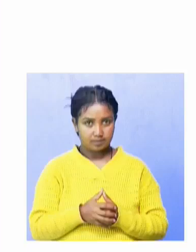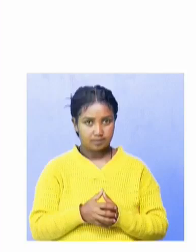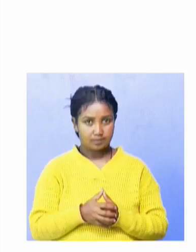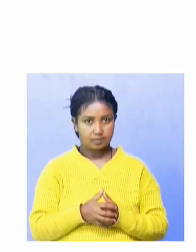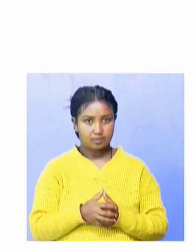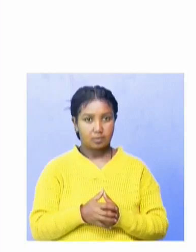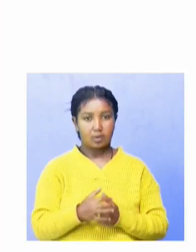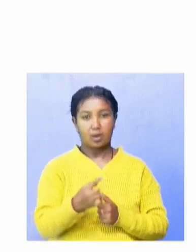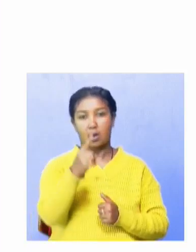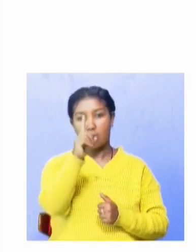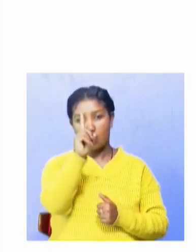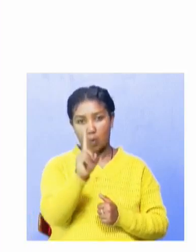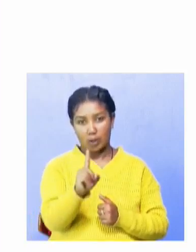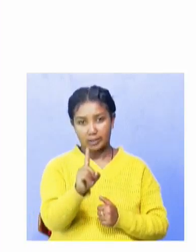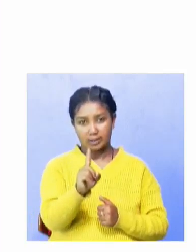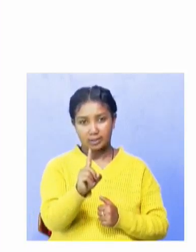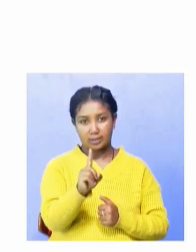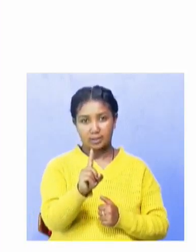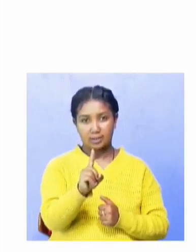one